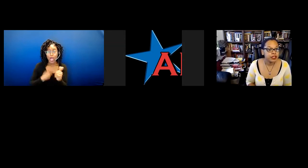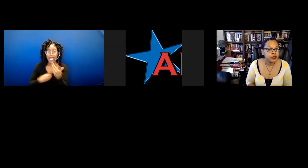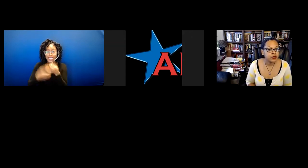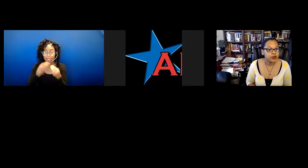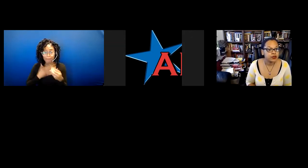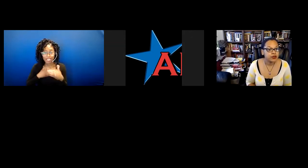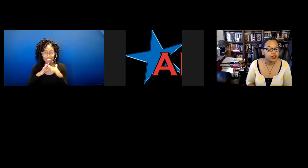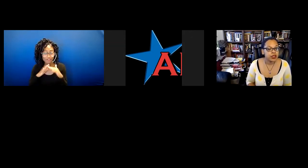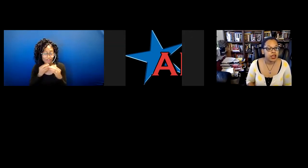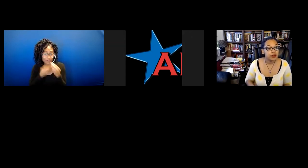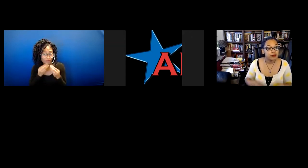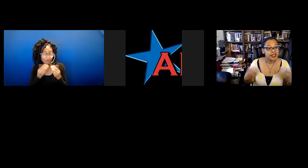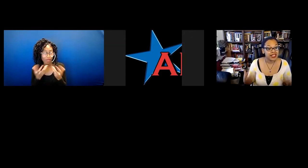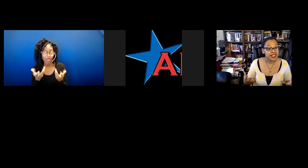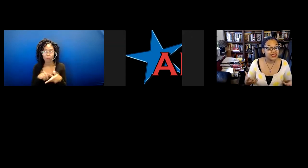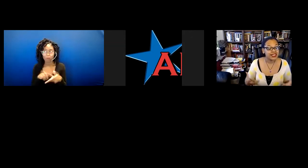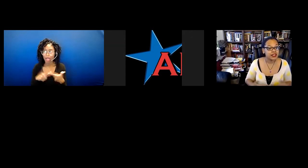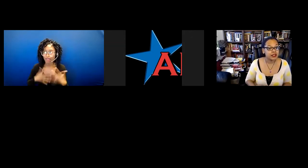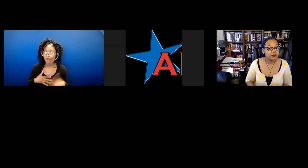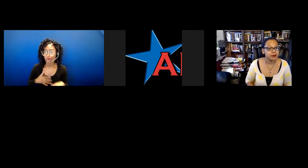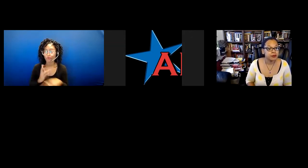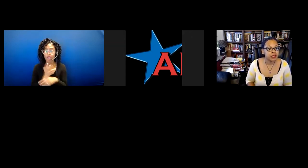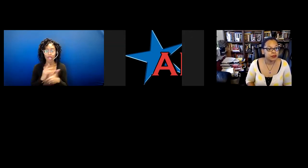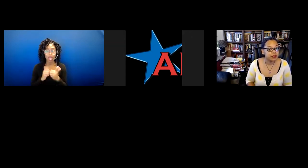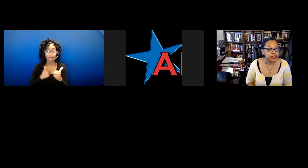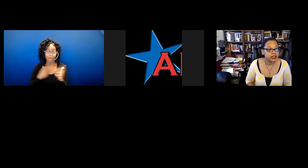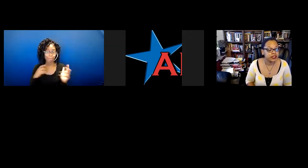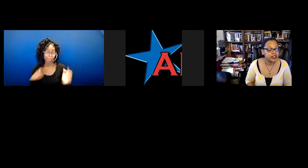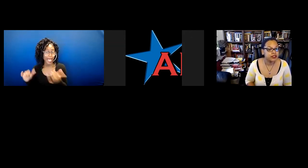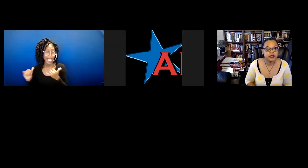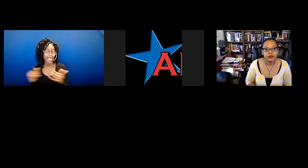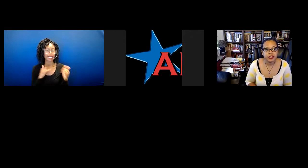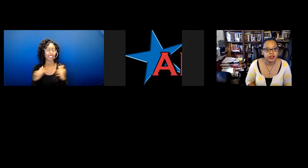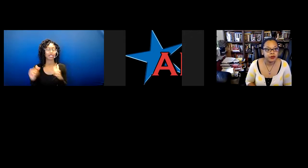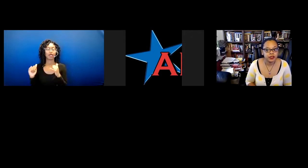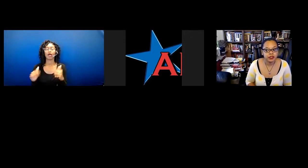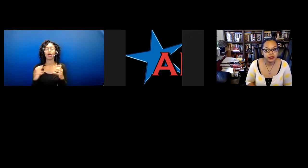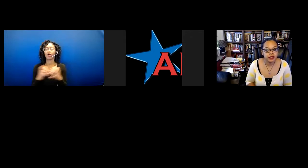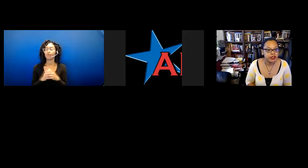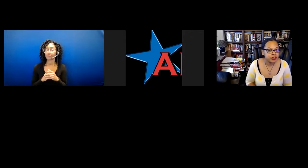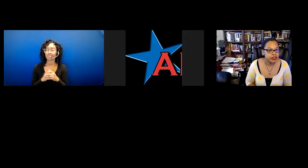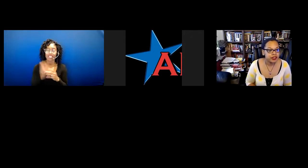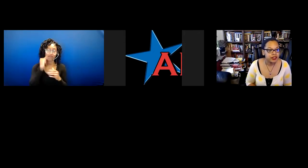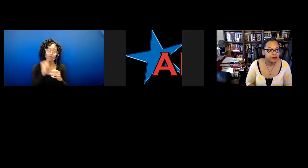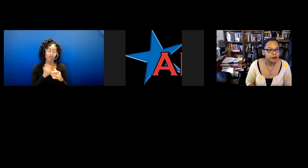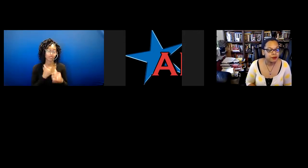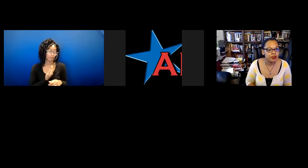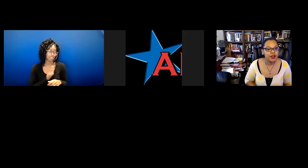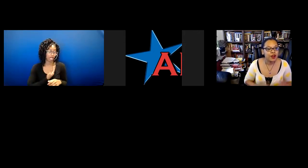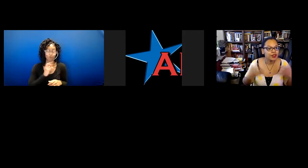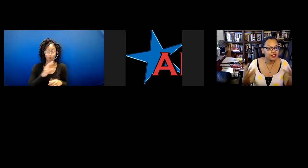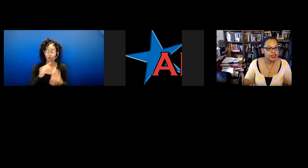my clothes, how I played when I was playing, either individually or not,